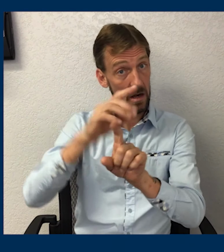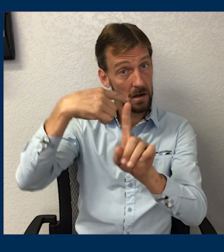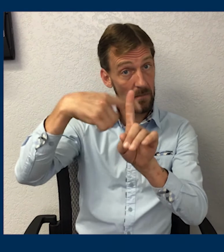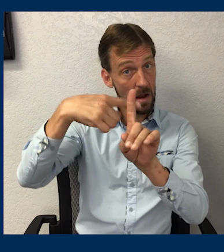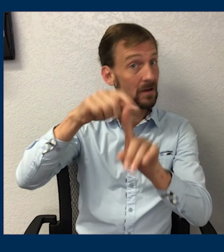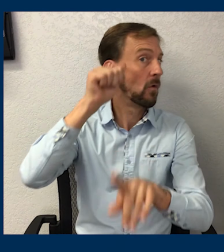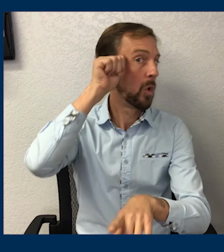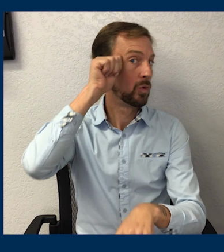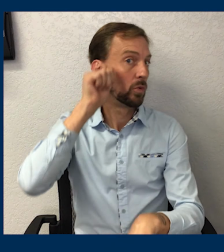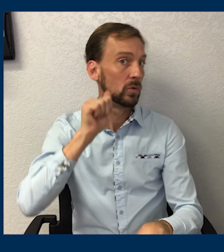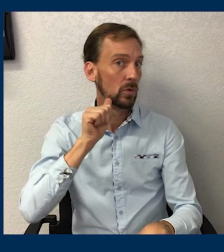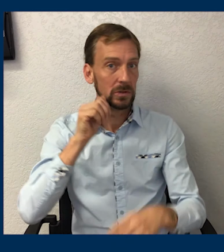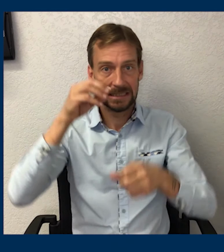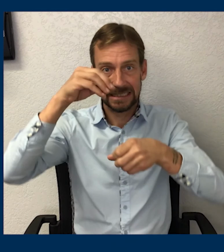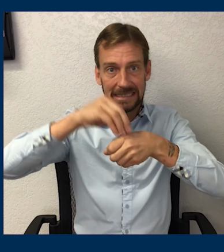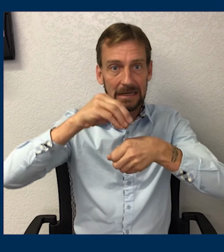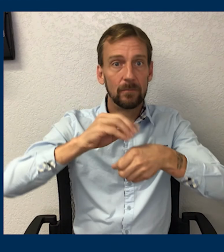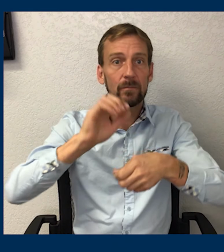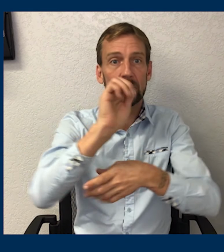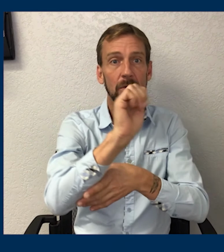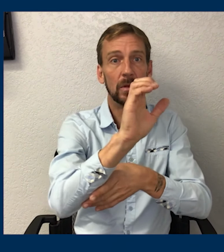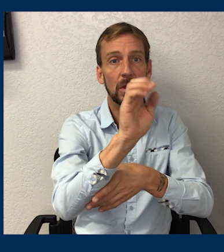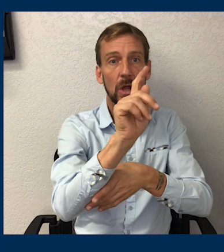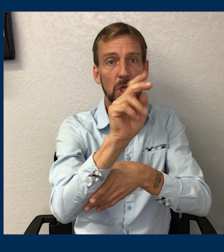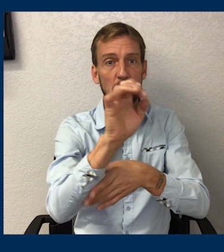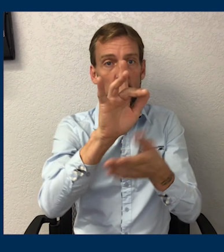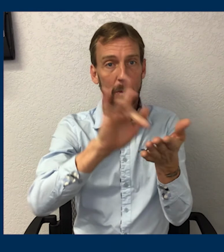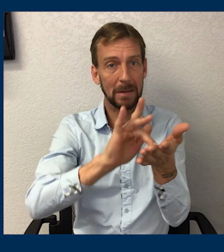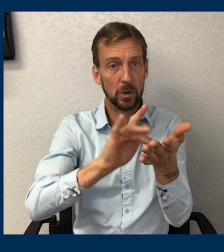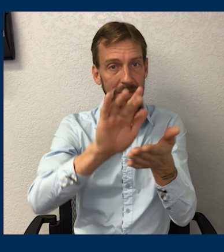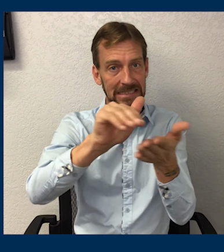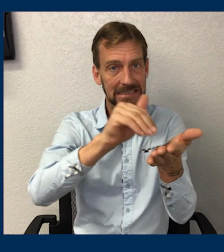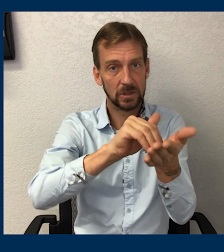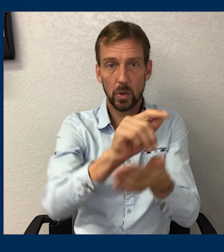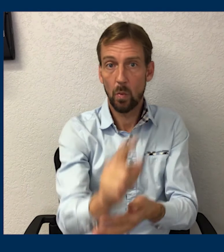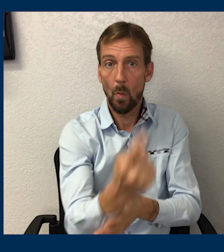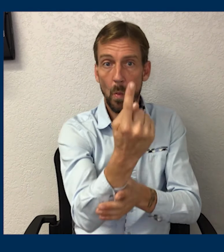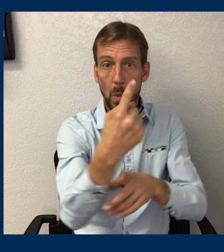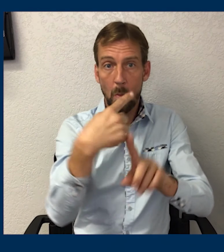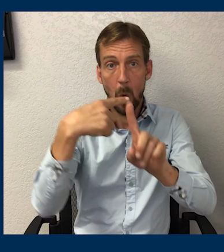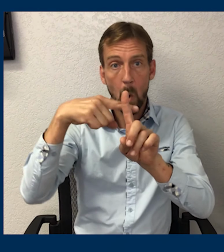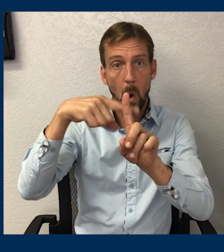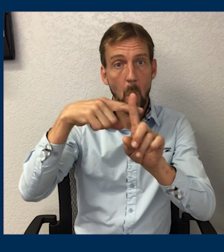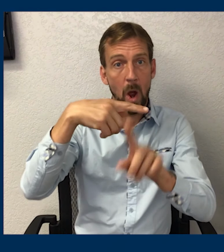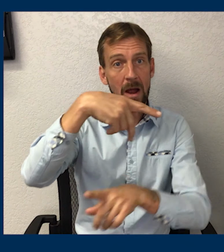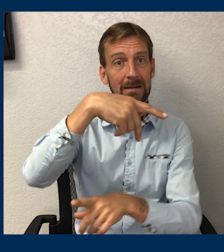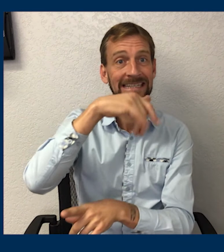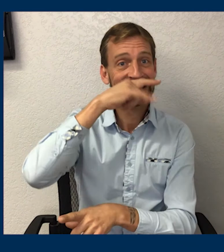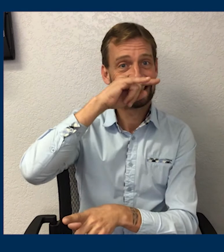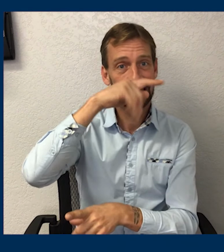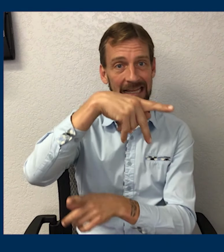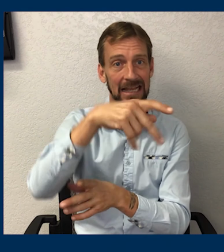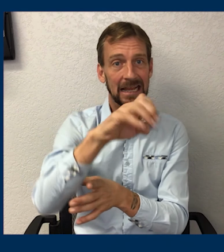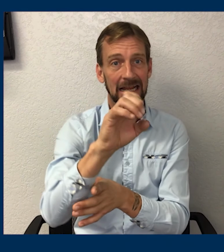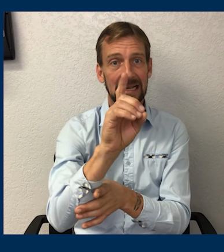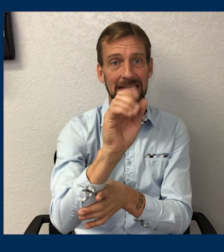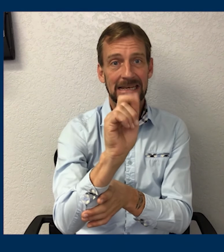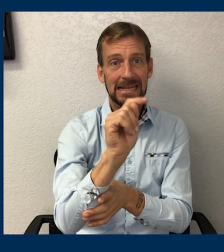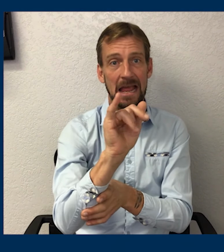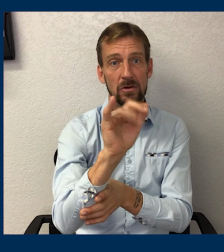adults that are in the acute medical center. We had 1 positive pediatric